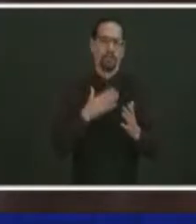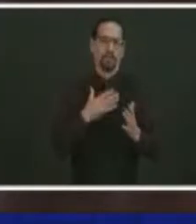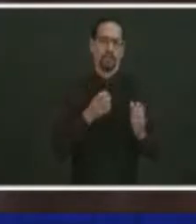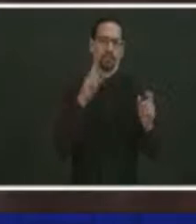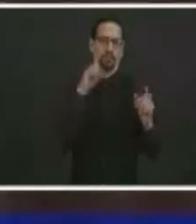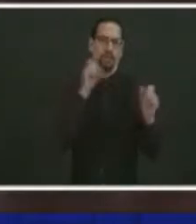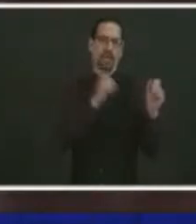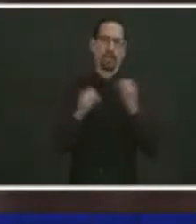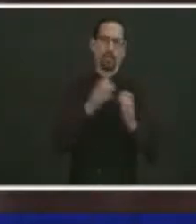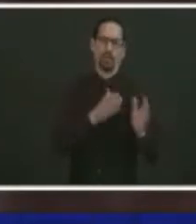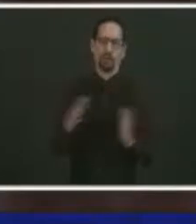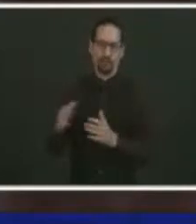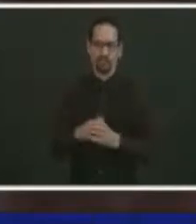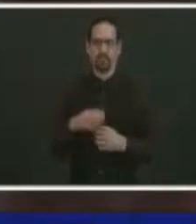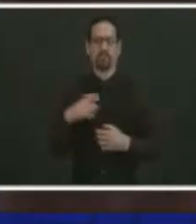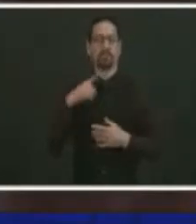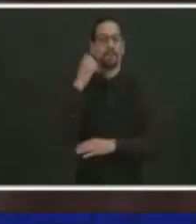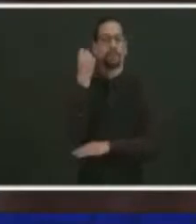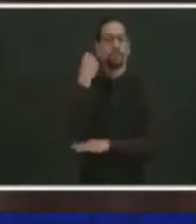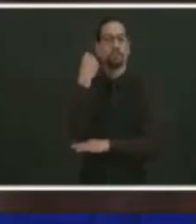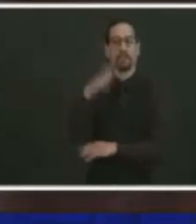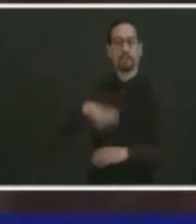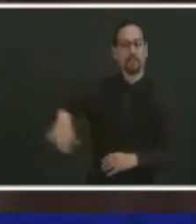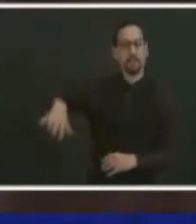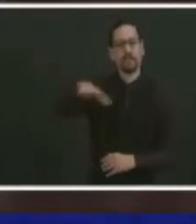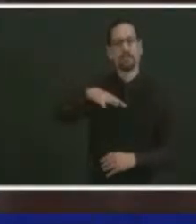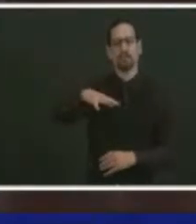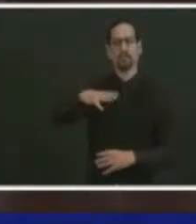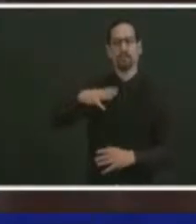protest, but to do everything we can to make